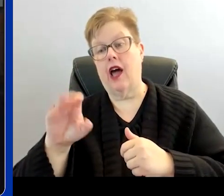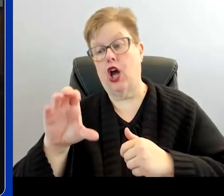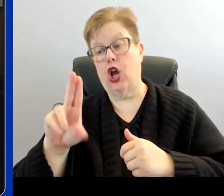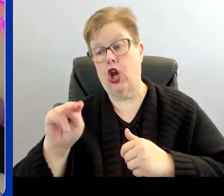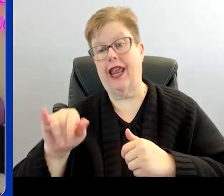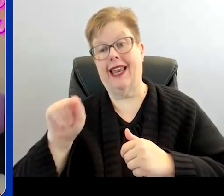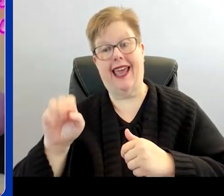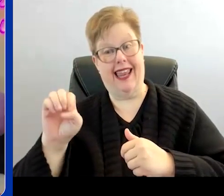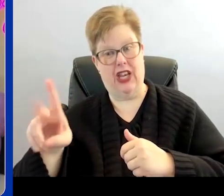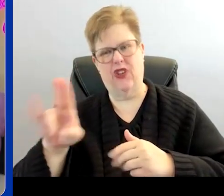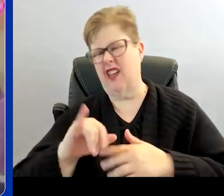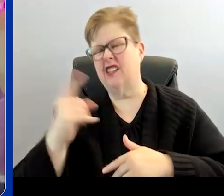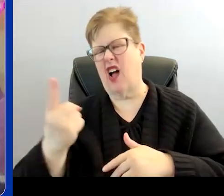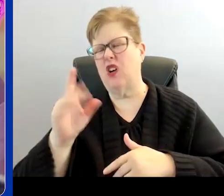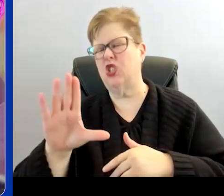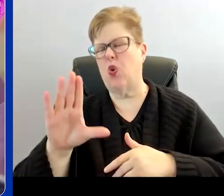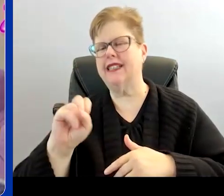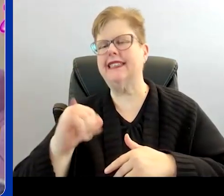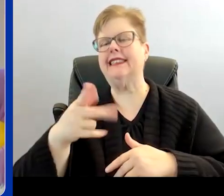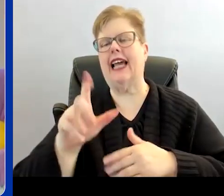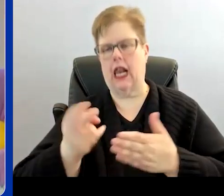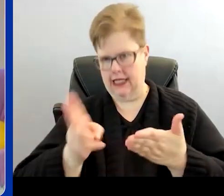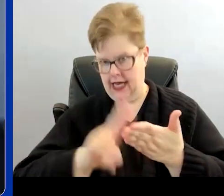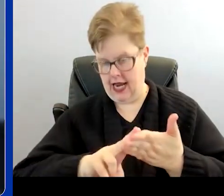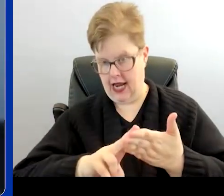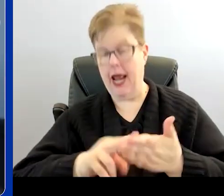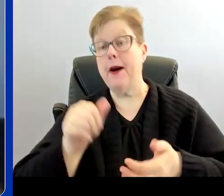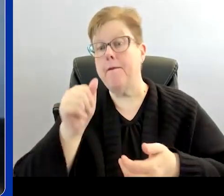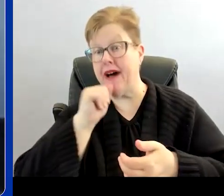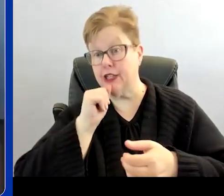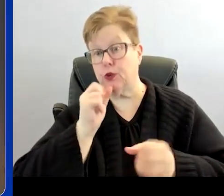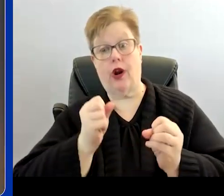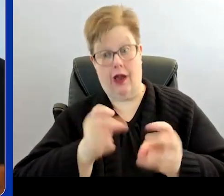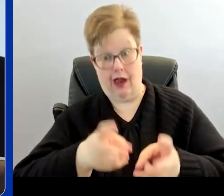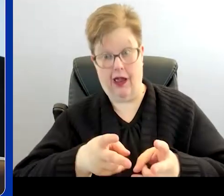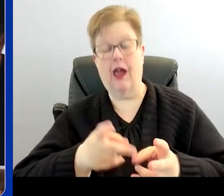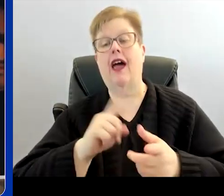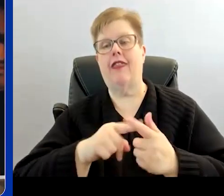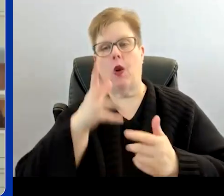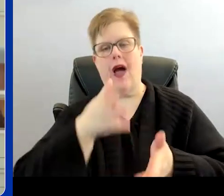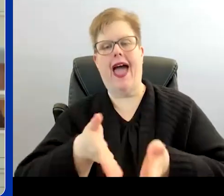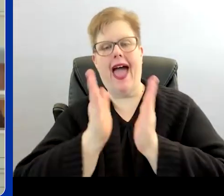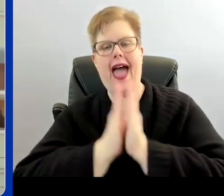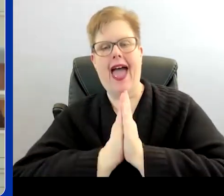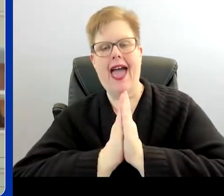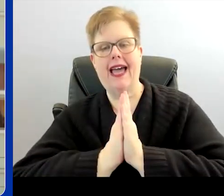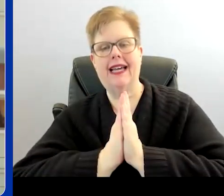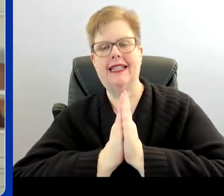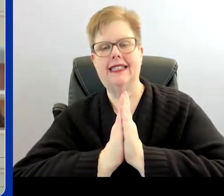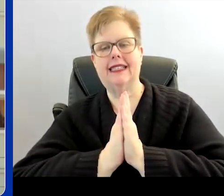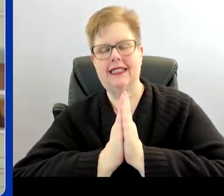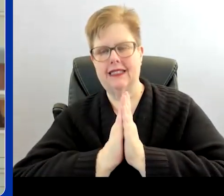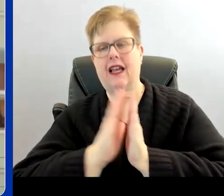login.cuny.edu. That is always your single sign-on. And that password, and after you do that, it will ask you to then